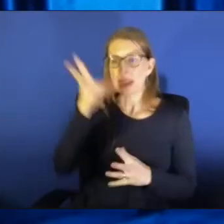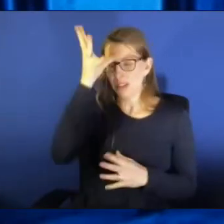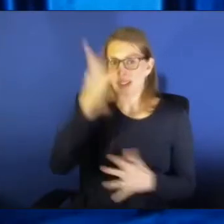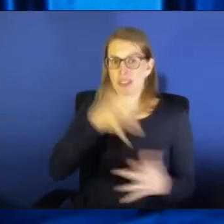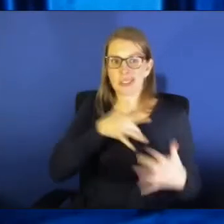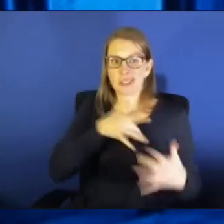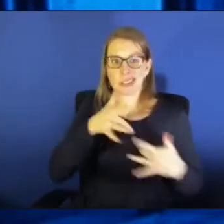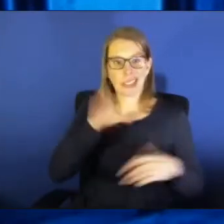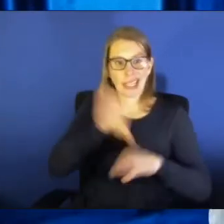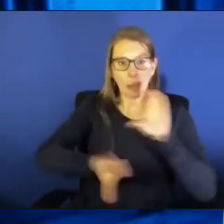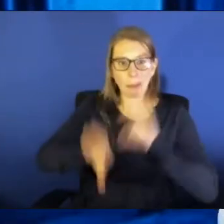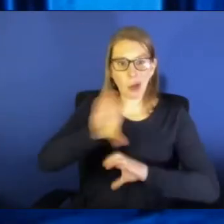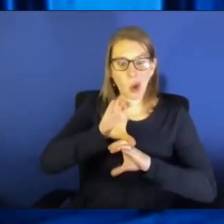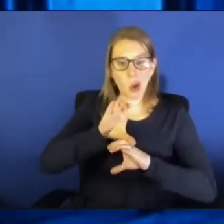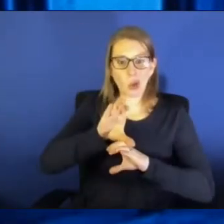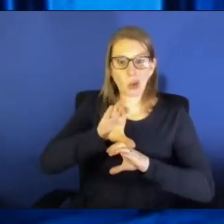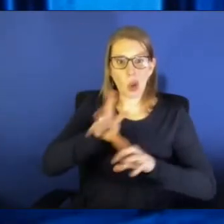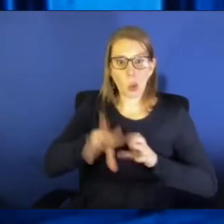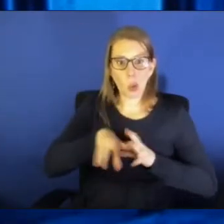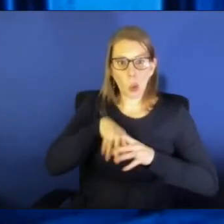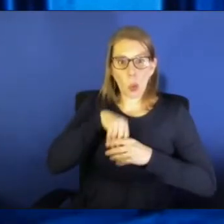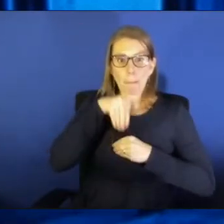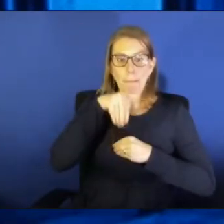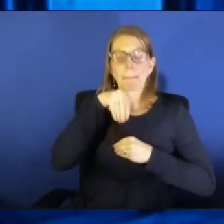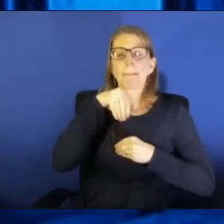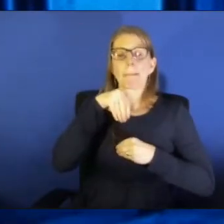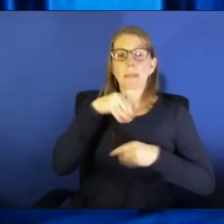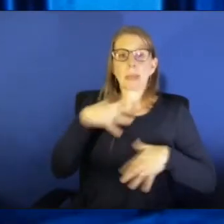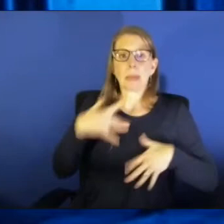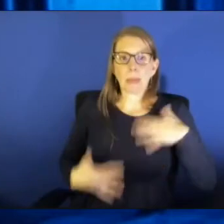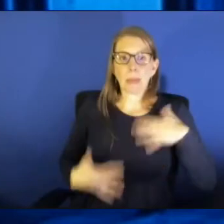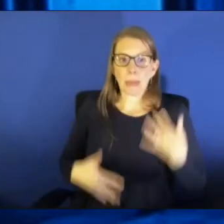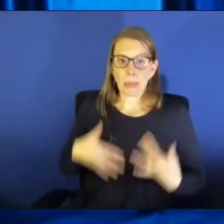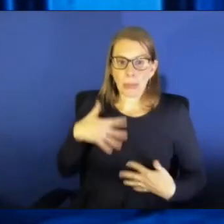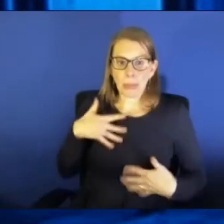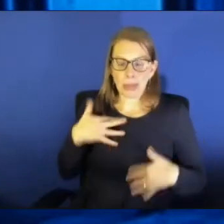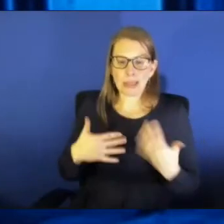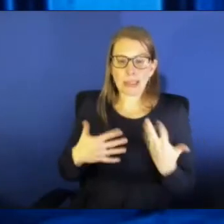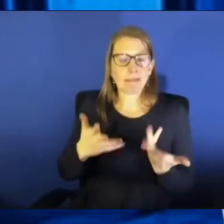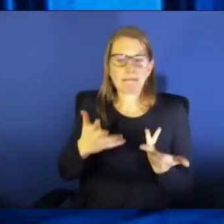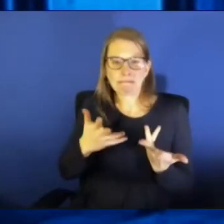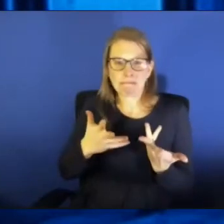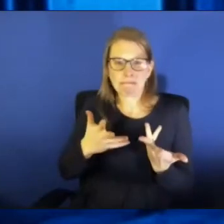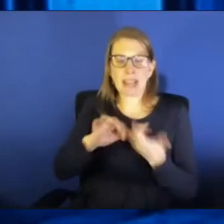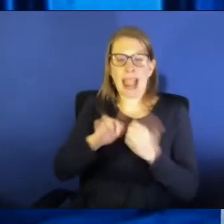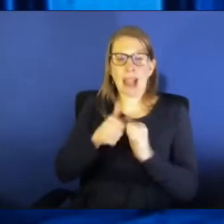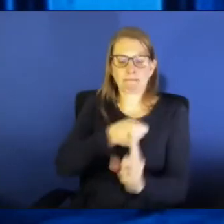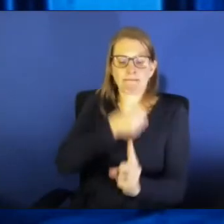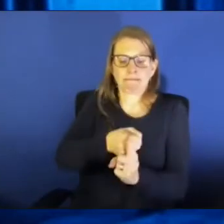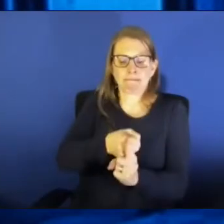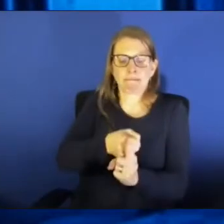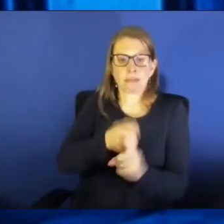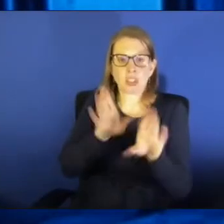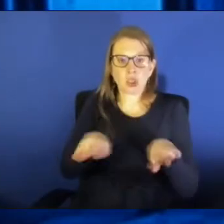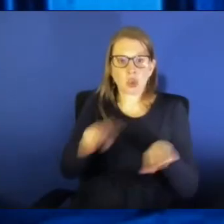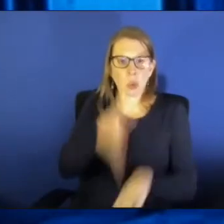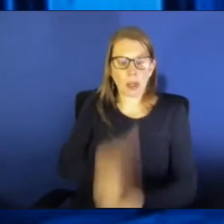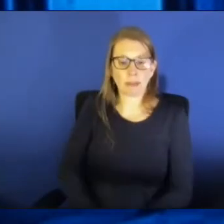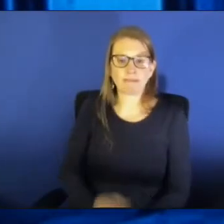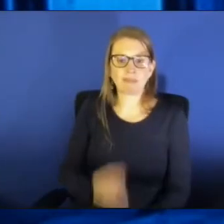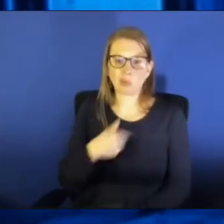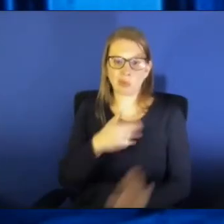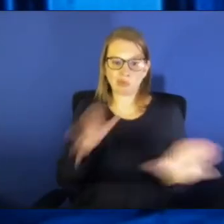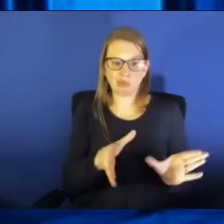get absorbed, and what does that portend for the future of their children? So we usually encourage them to use barrier